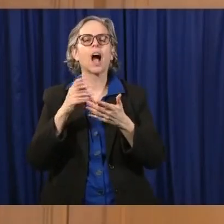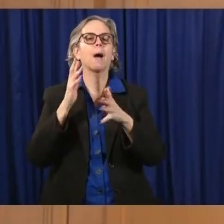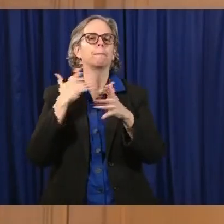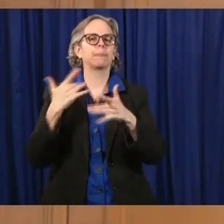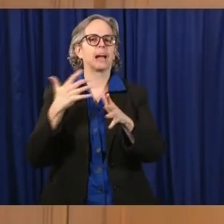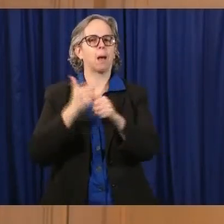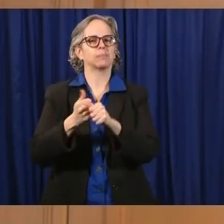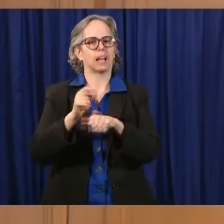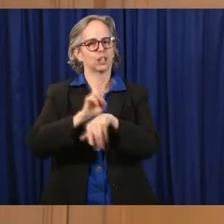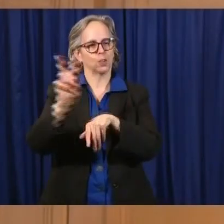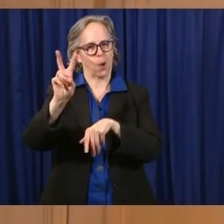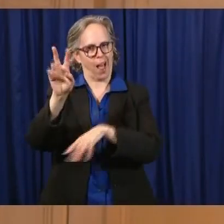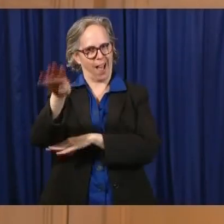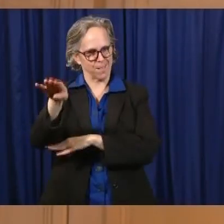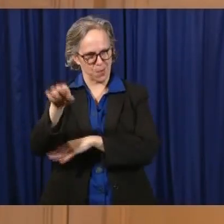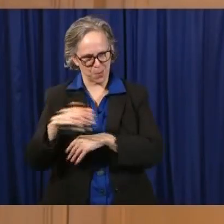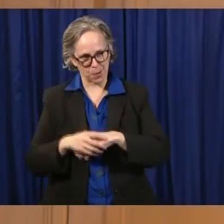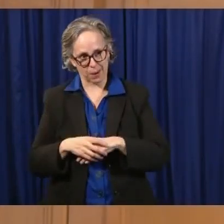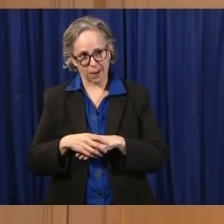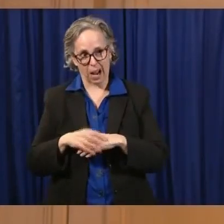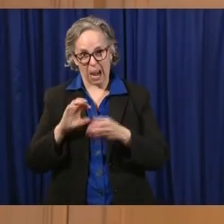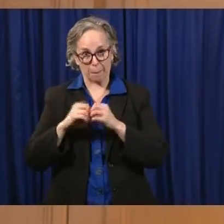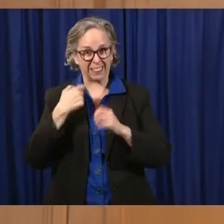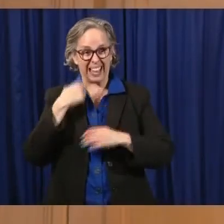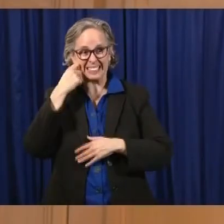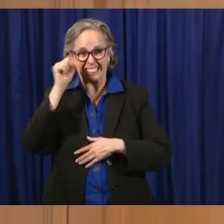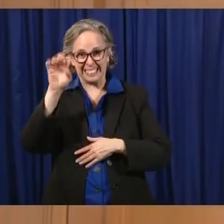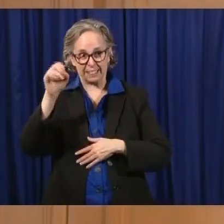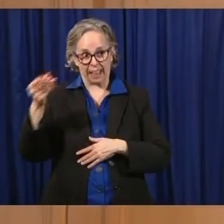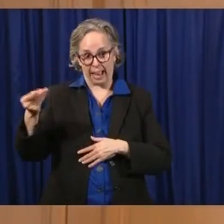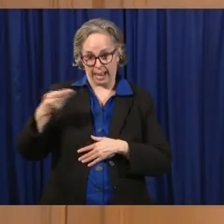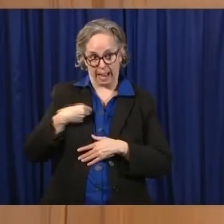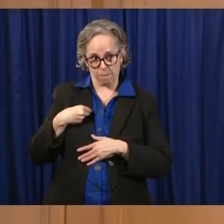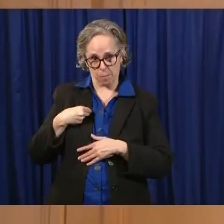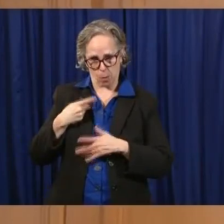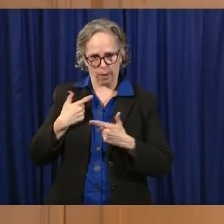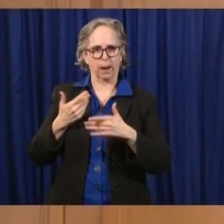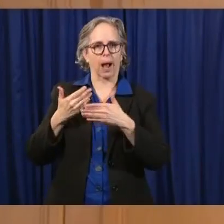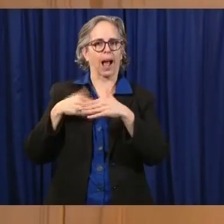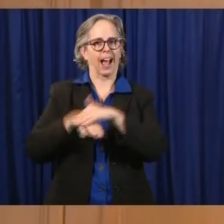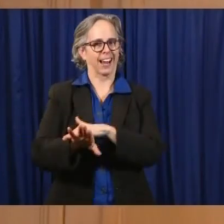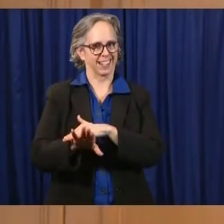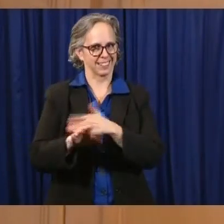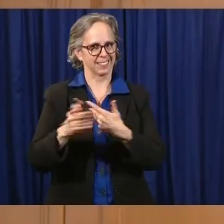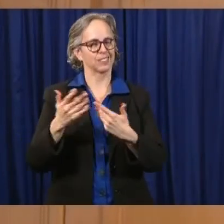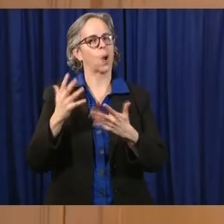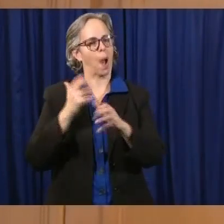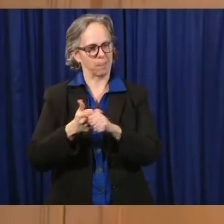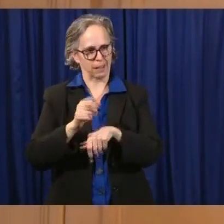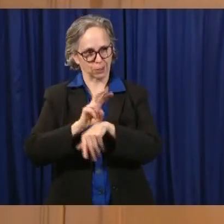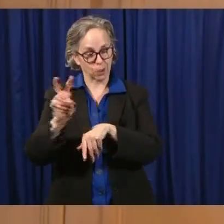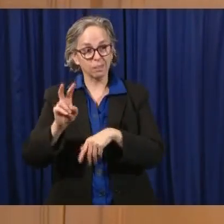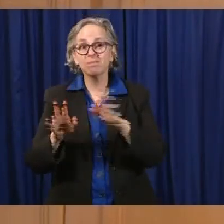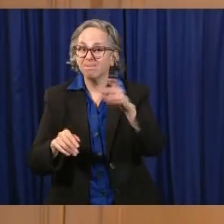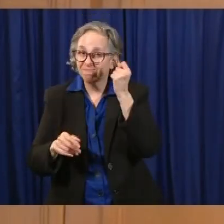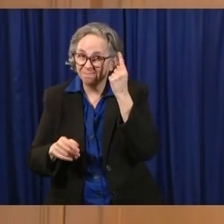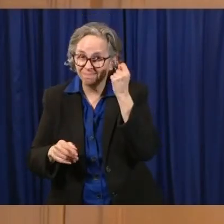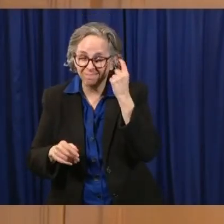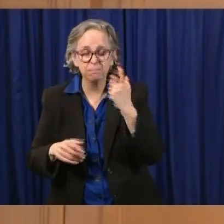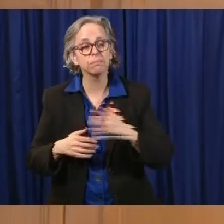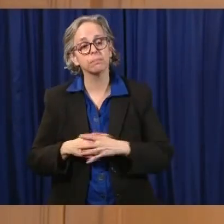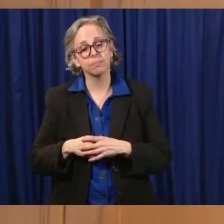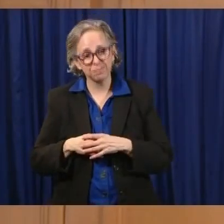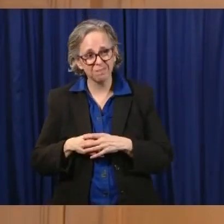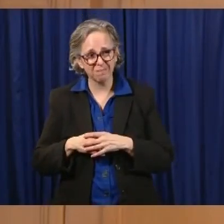walking in, but I'll find out if that. I also want to say too that I don't think people should be